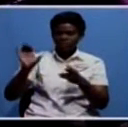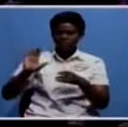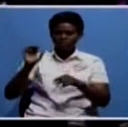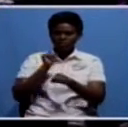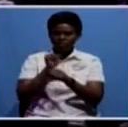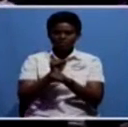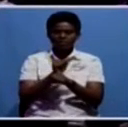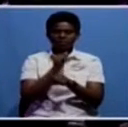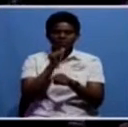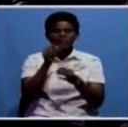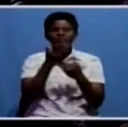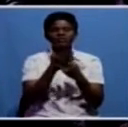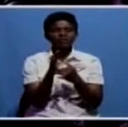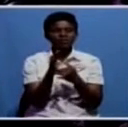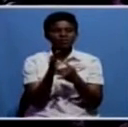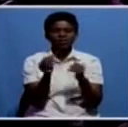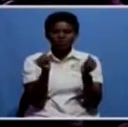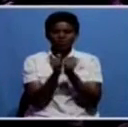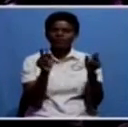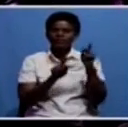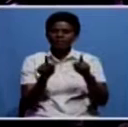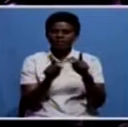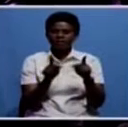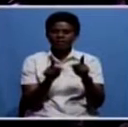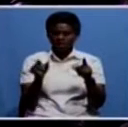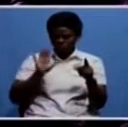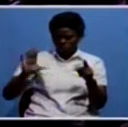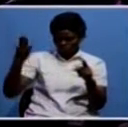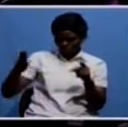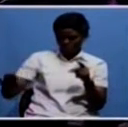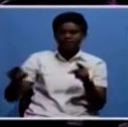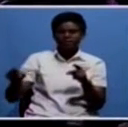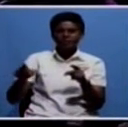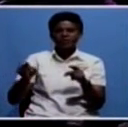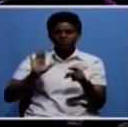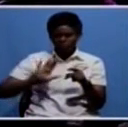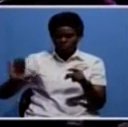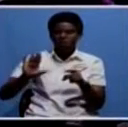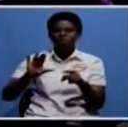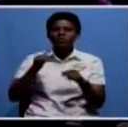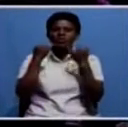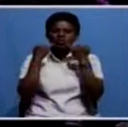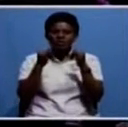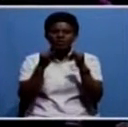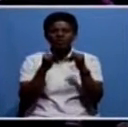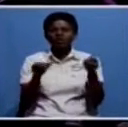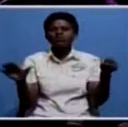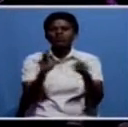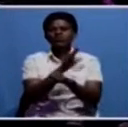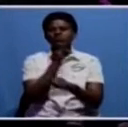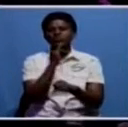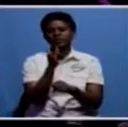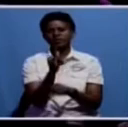is not supposed to be shared with the public, because by its nature, it means that it is raw information and it needs to go